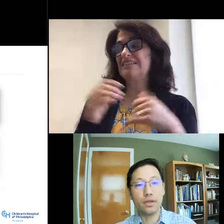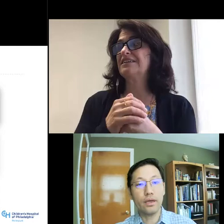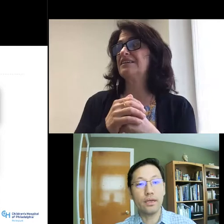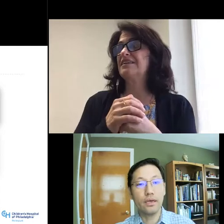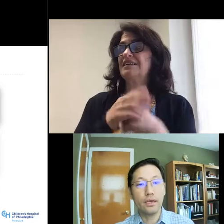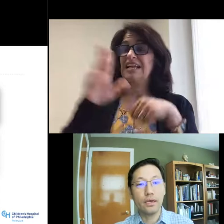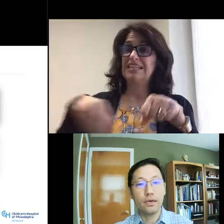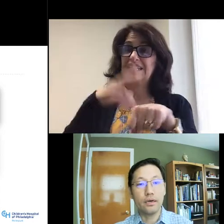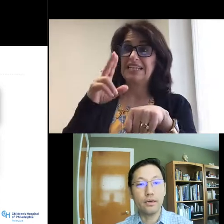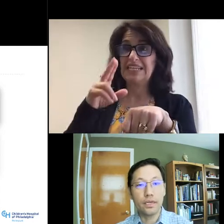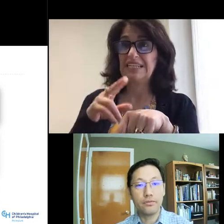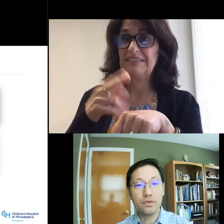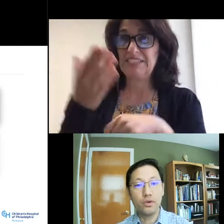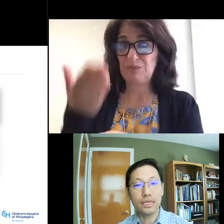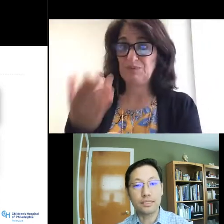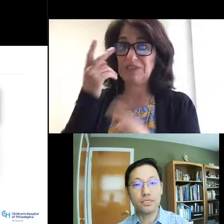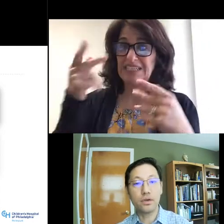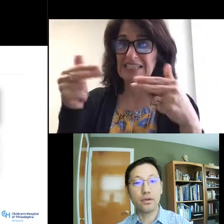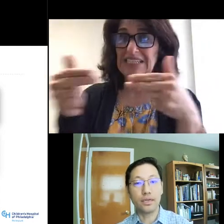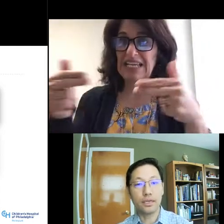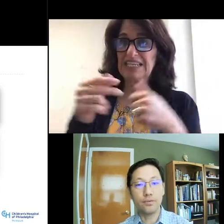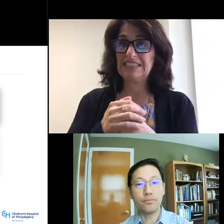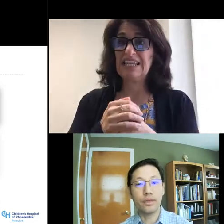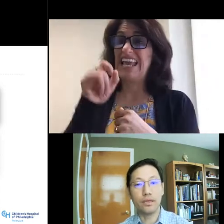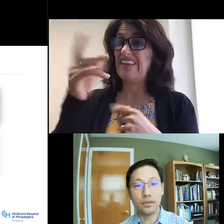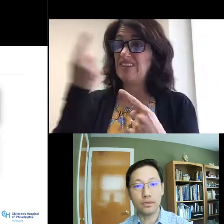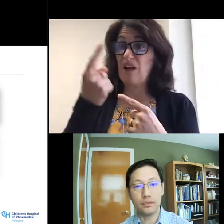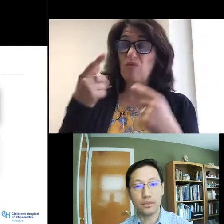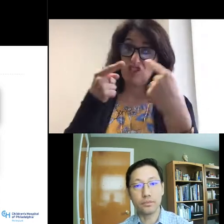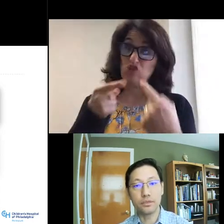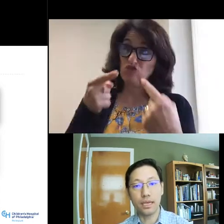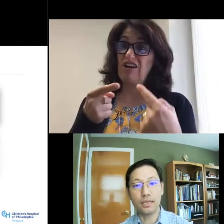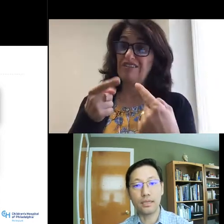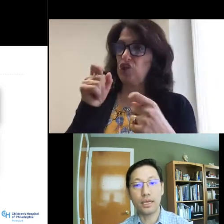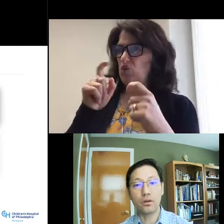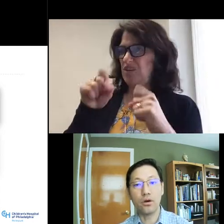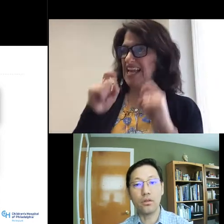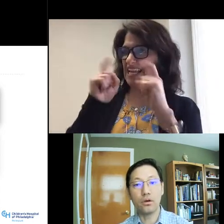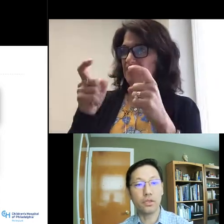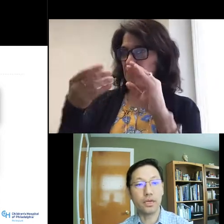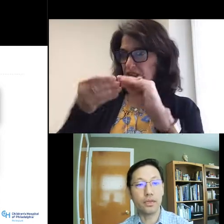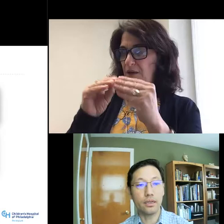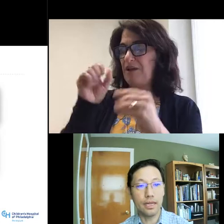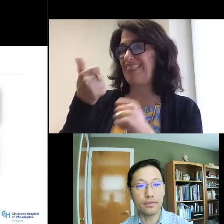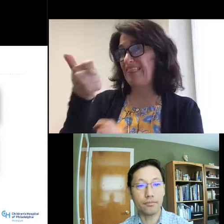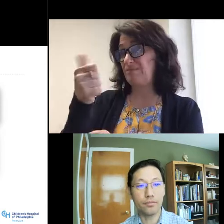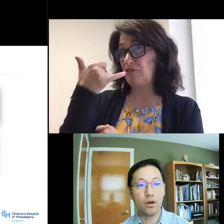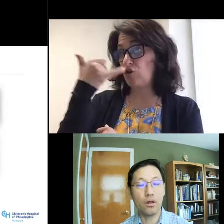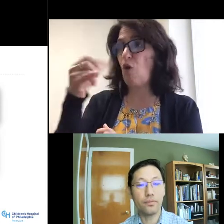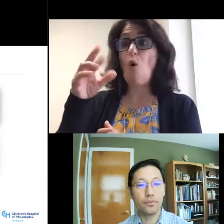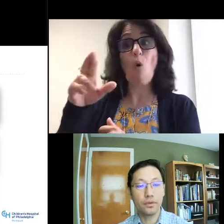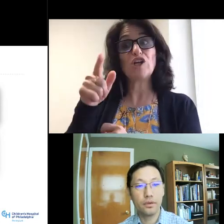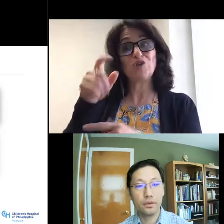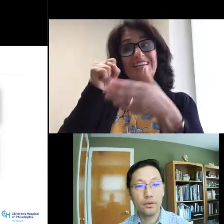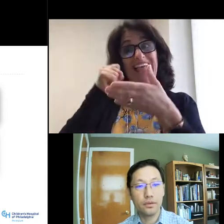Prevention Lifeline. If someone is struggling, give them the numbers and they can call, or you can help them